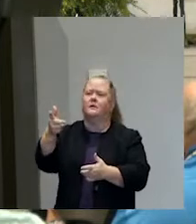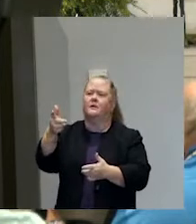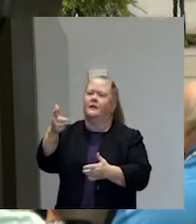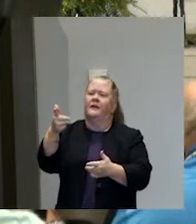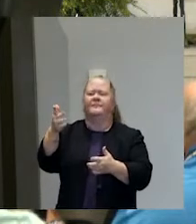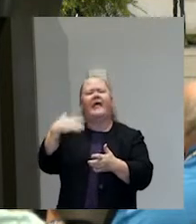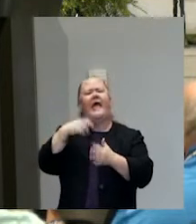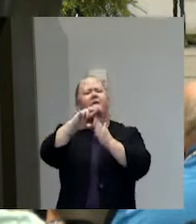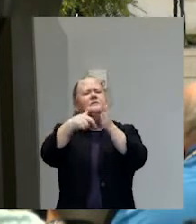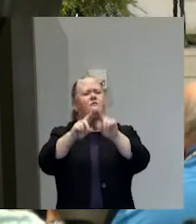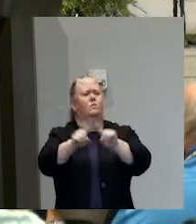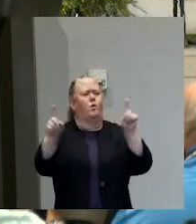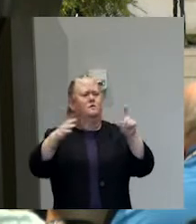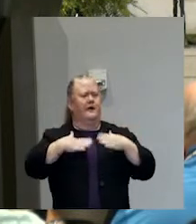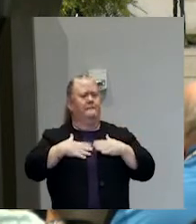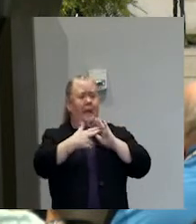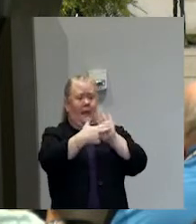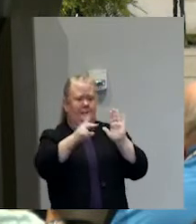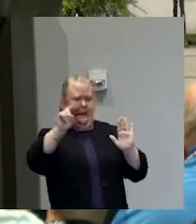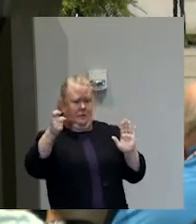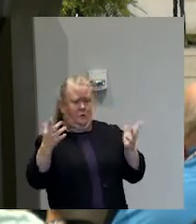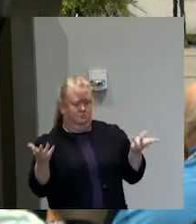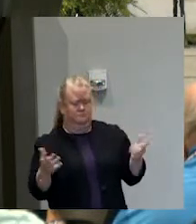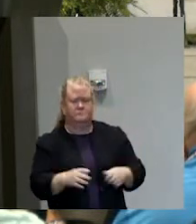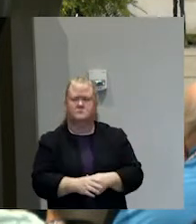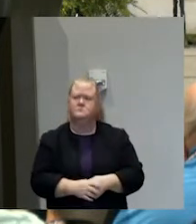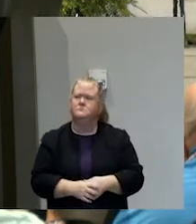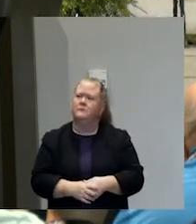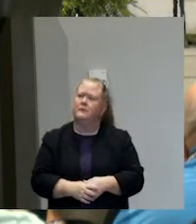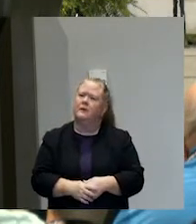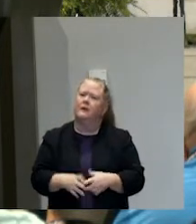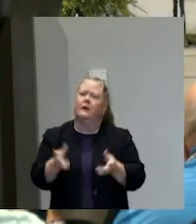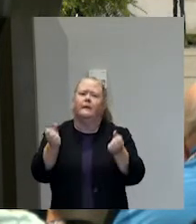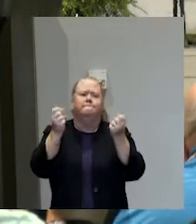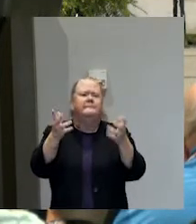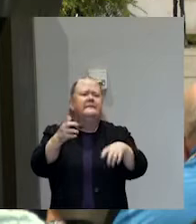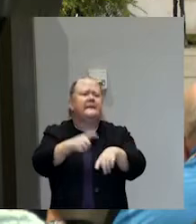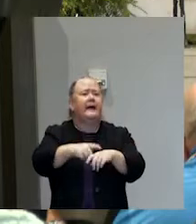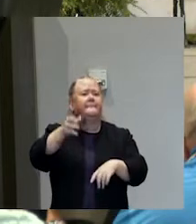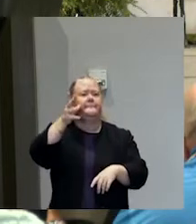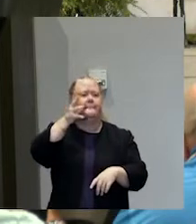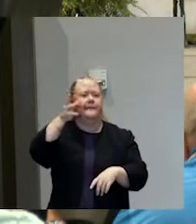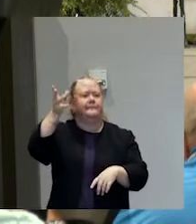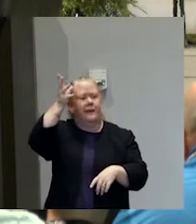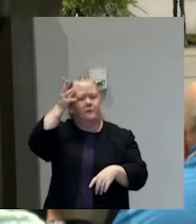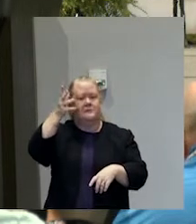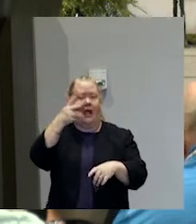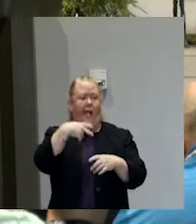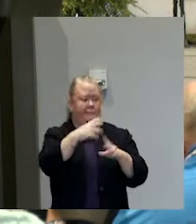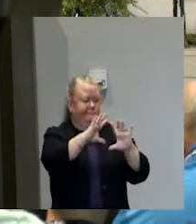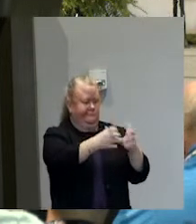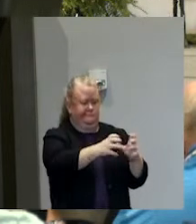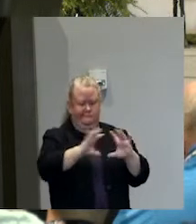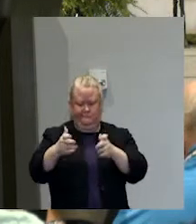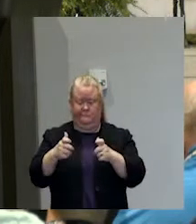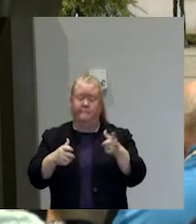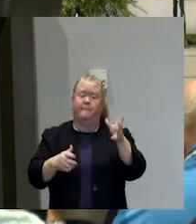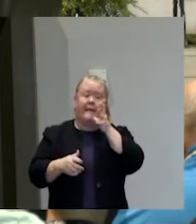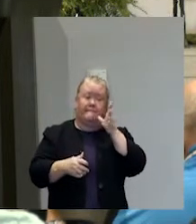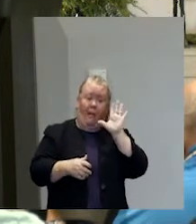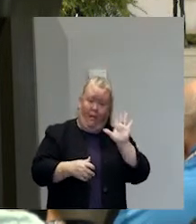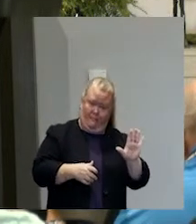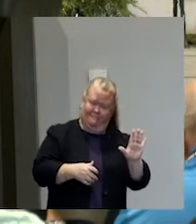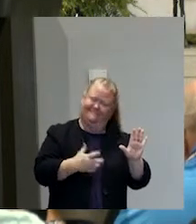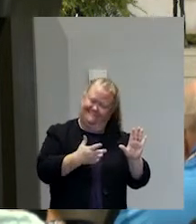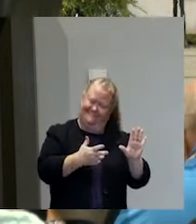roles in terms of my diagnosis, and I think a lot of parental units might fall into one of these two categories. My mom was